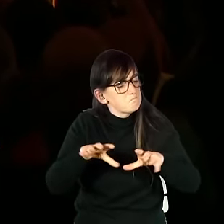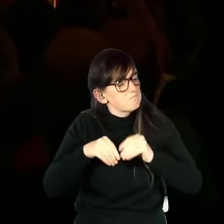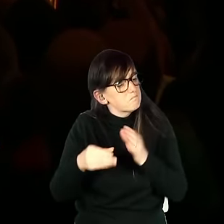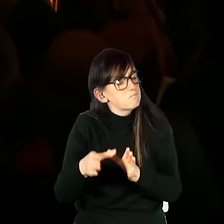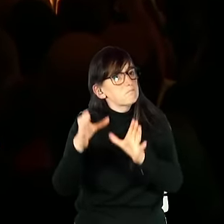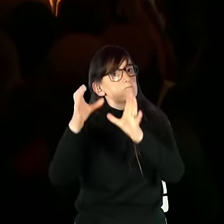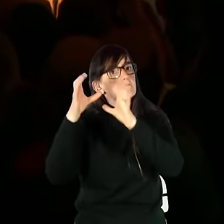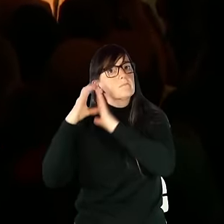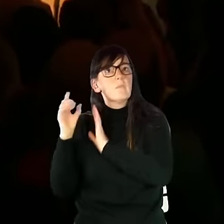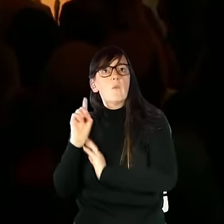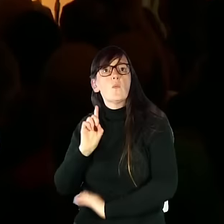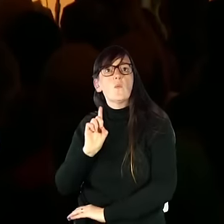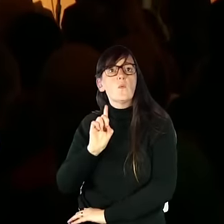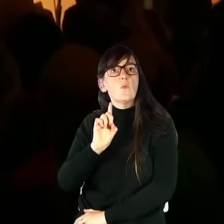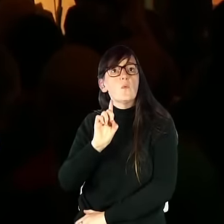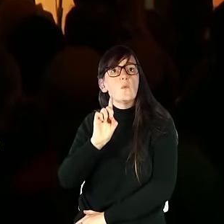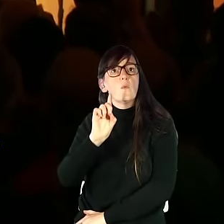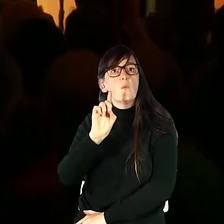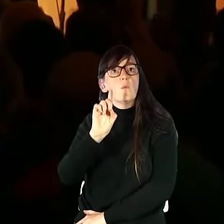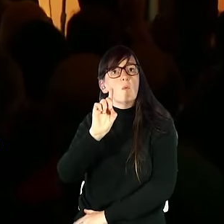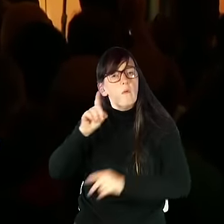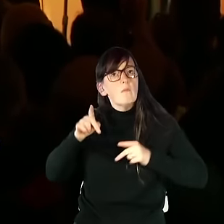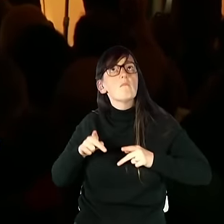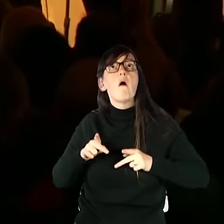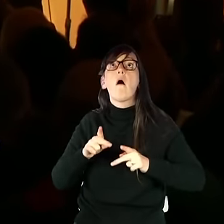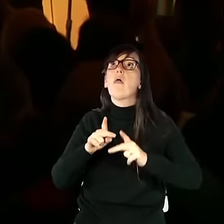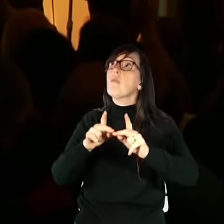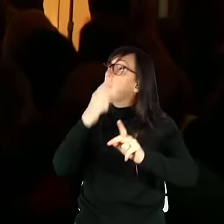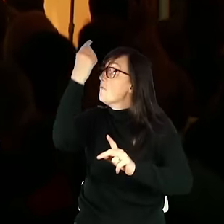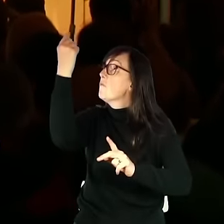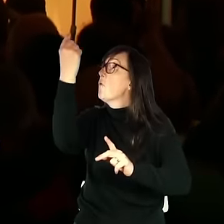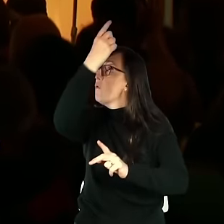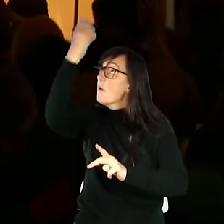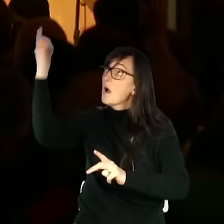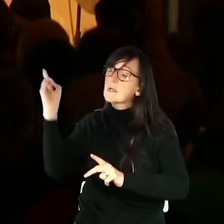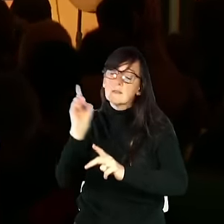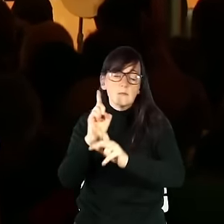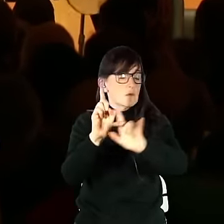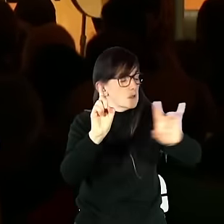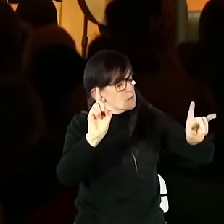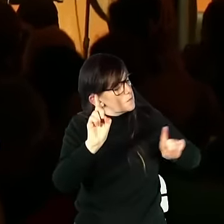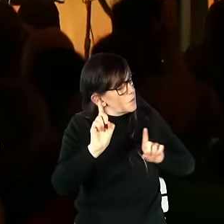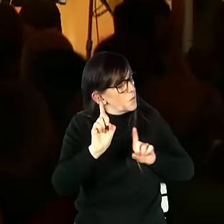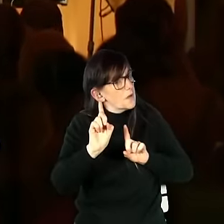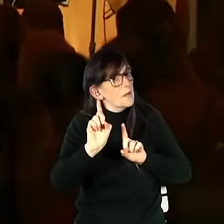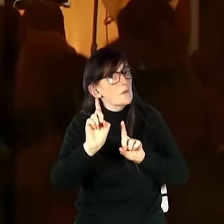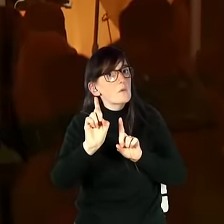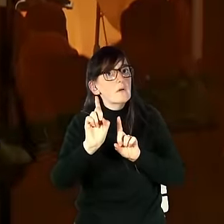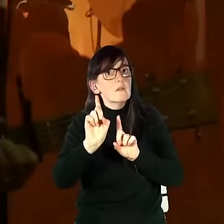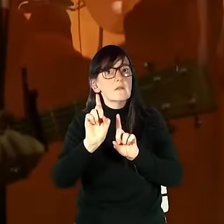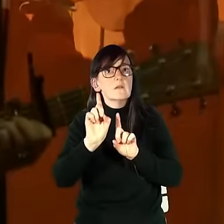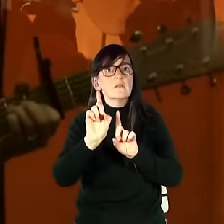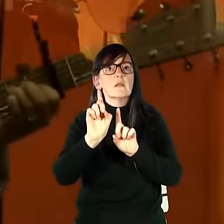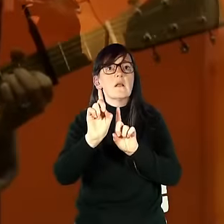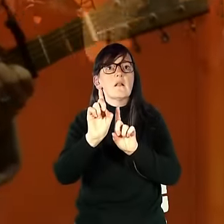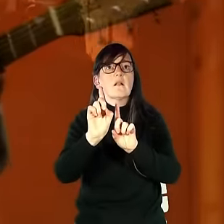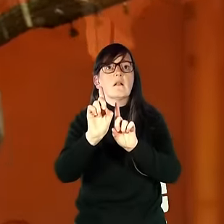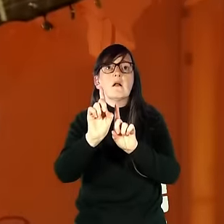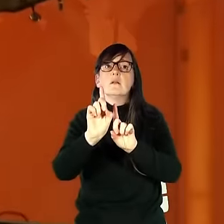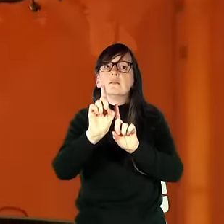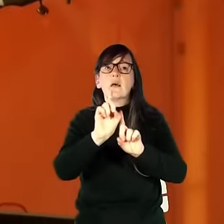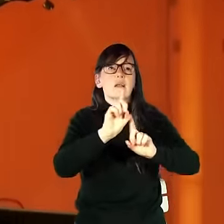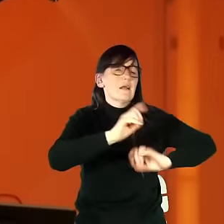Carried up the hill, he has walked this path before us. He is walking with us